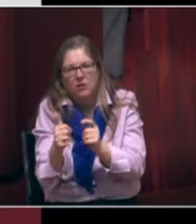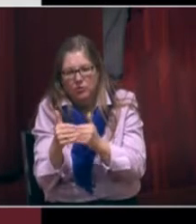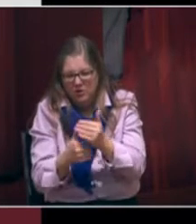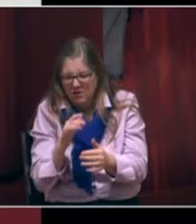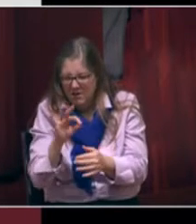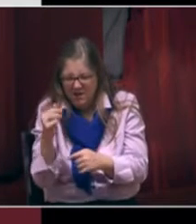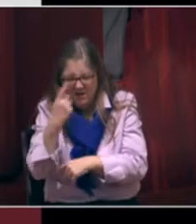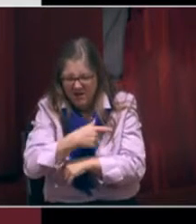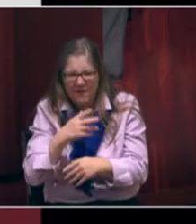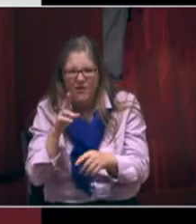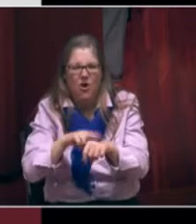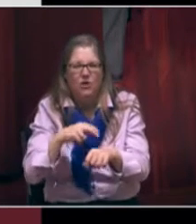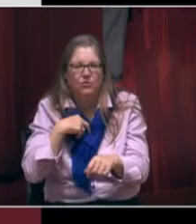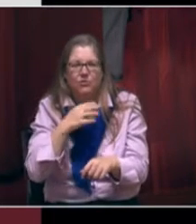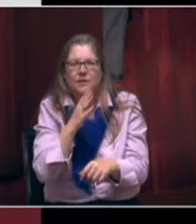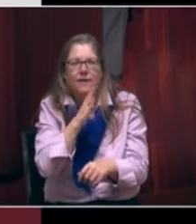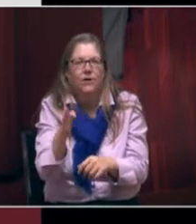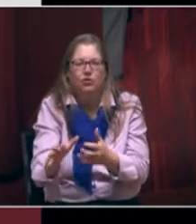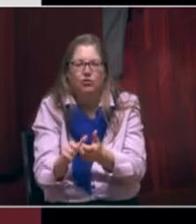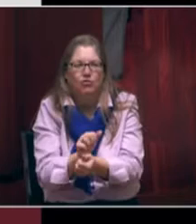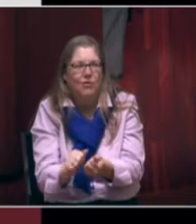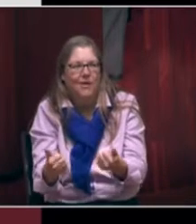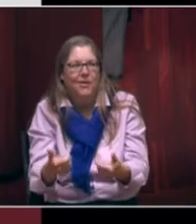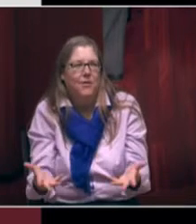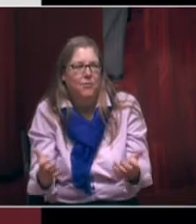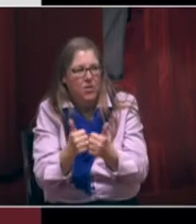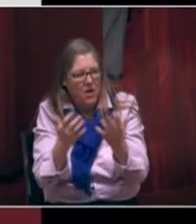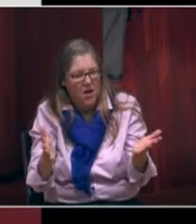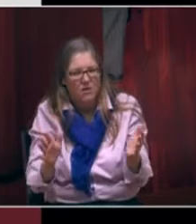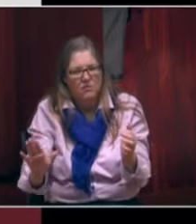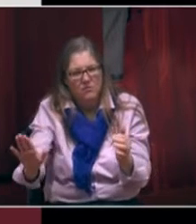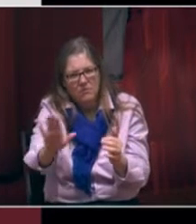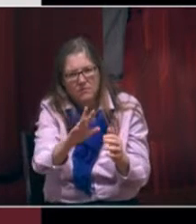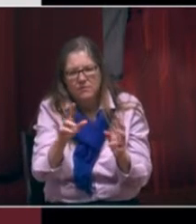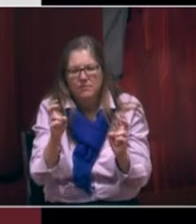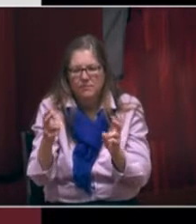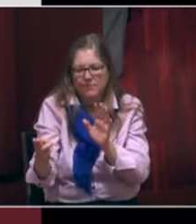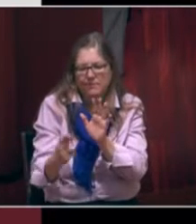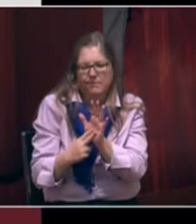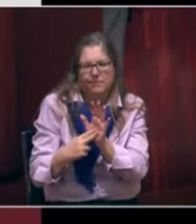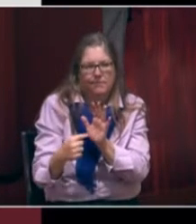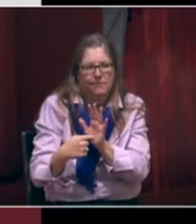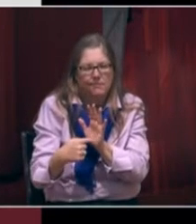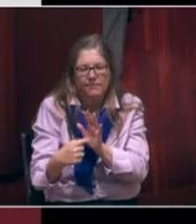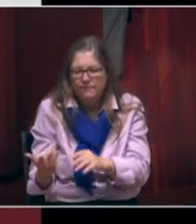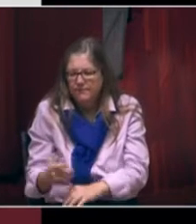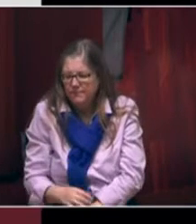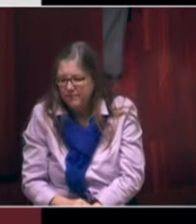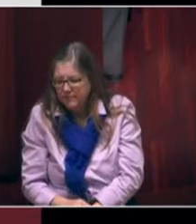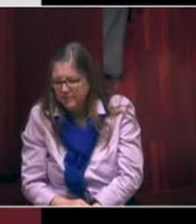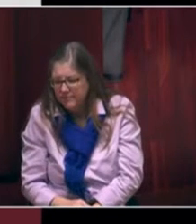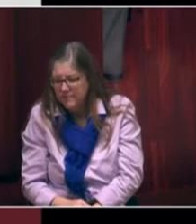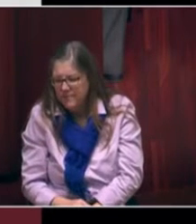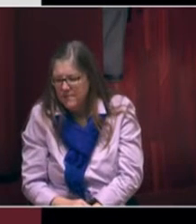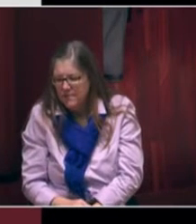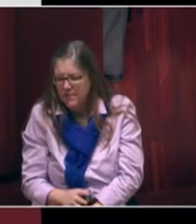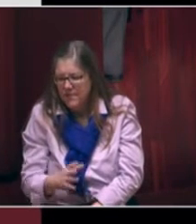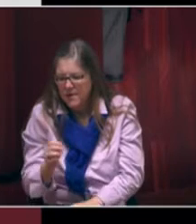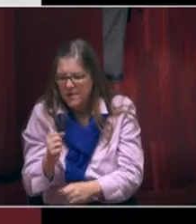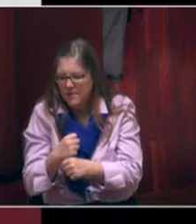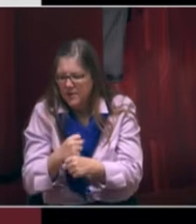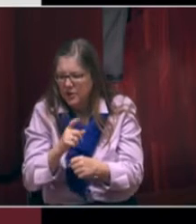of course, we never destroy anything without your signature, and even more so that's appropriate in a revolving fund